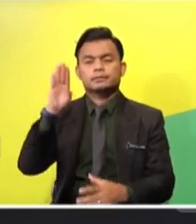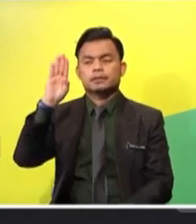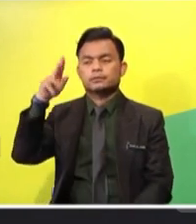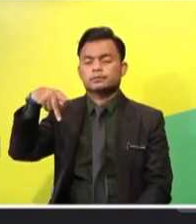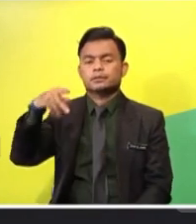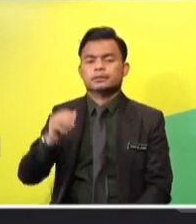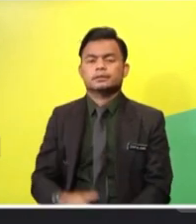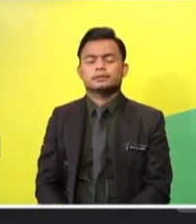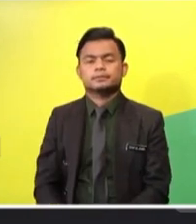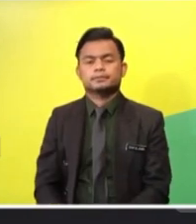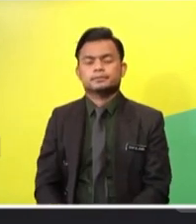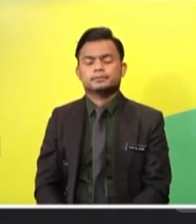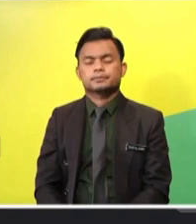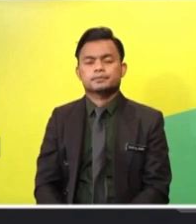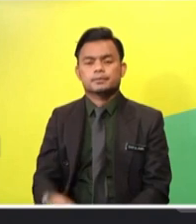I.